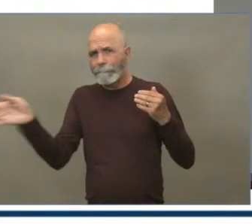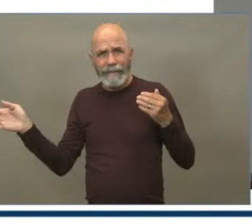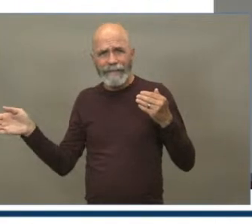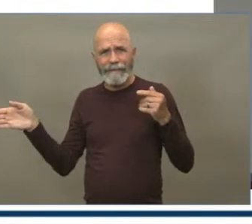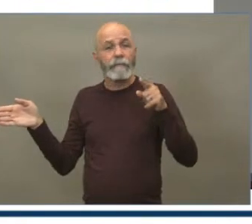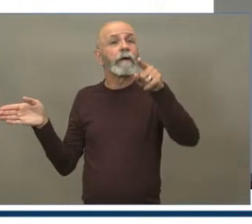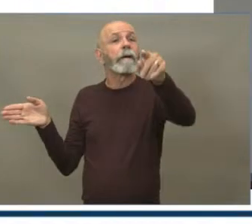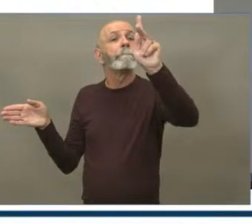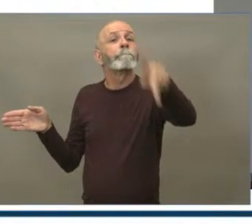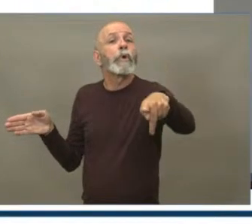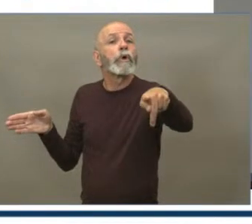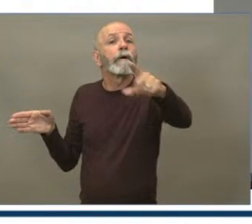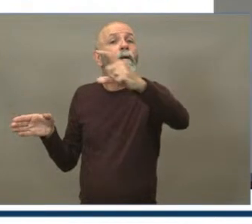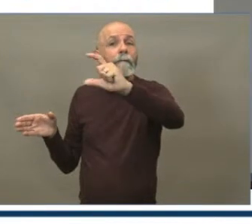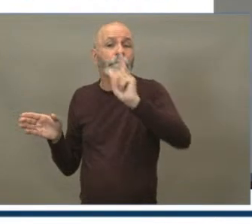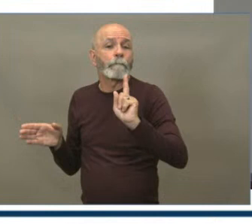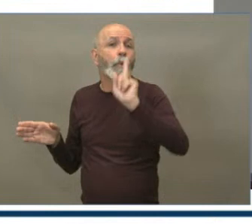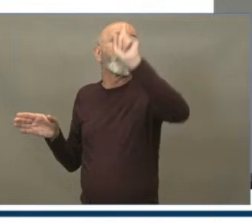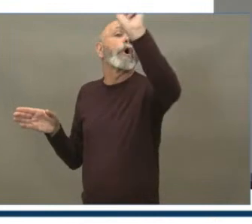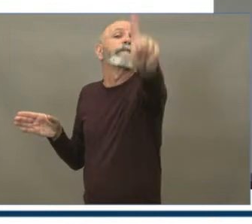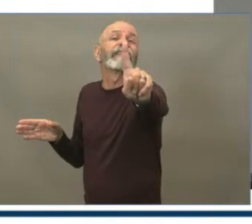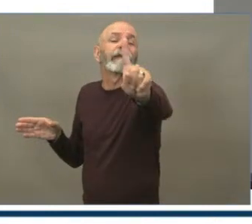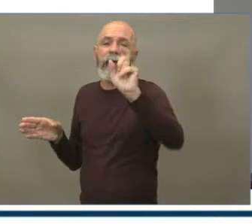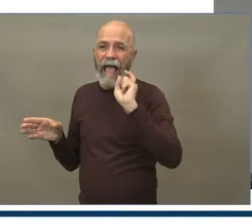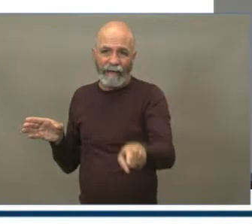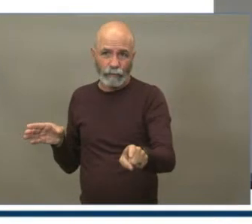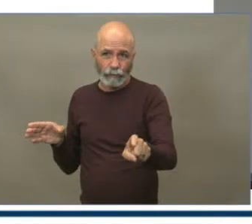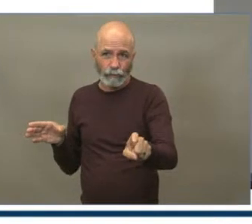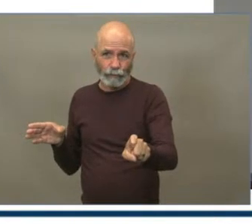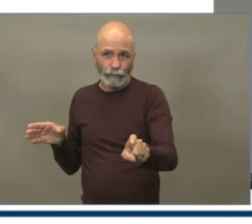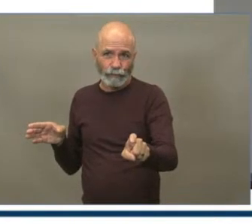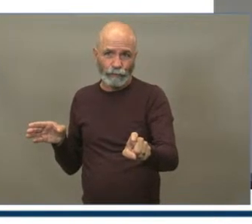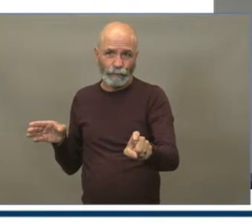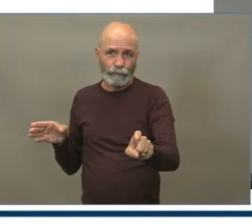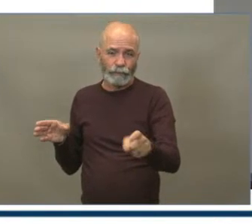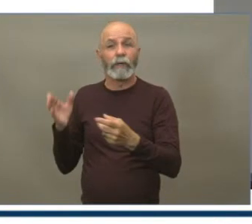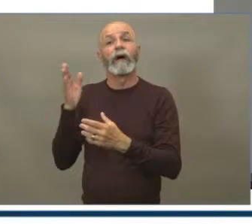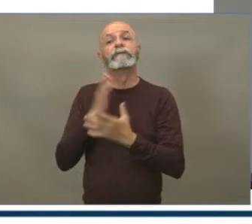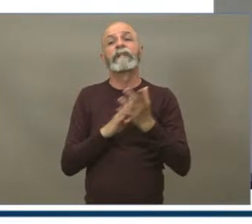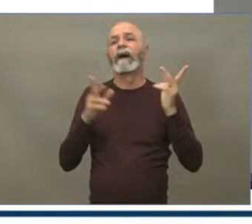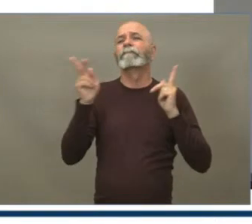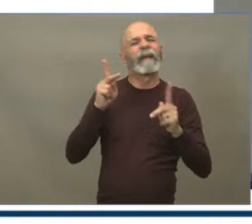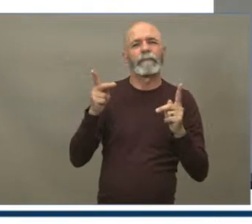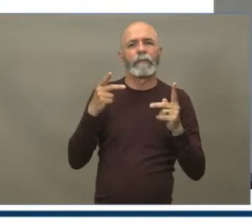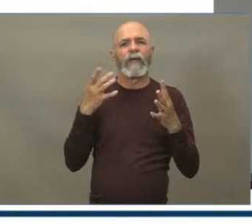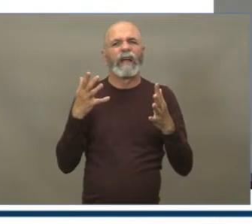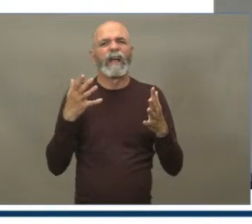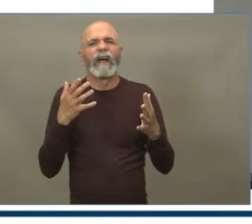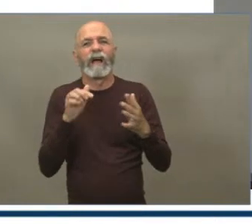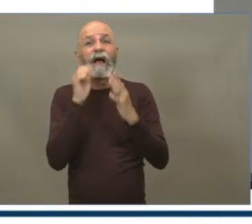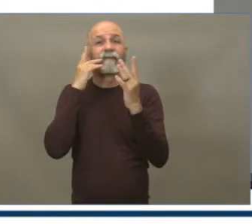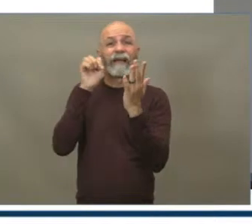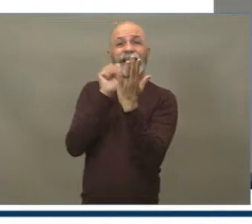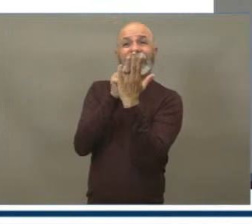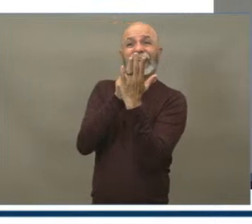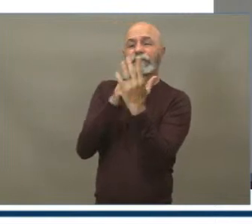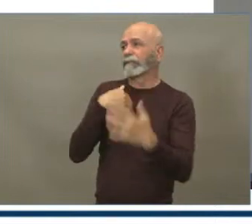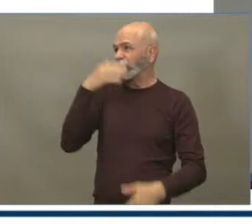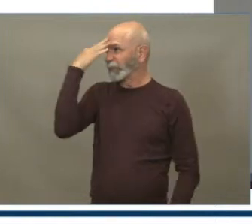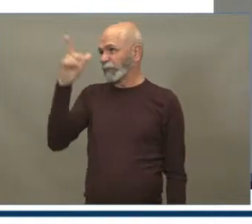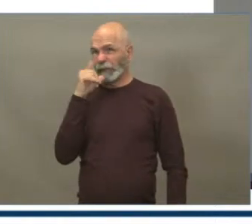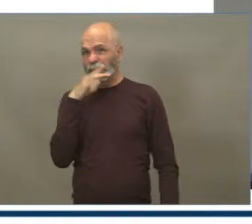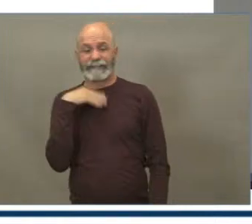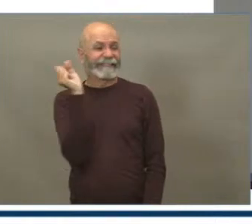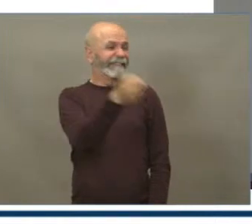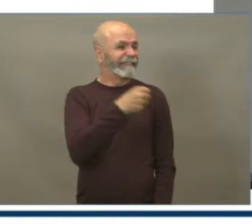feet away. But many people are not wanting unknown people coming knocking at their door. But we don't have